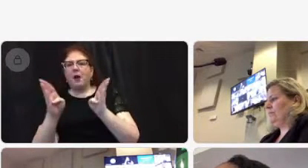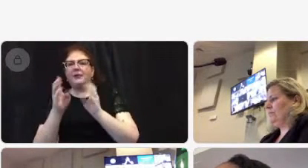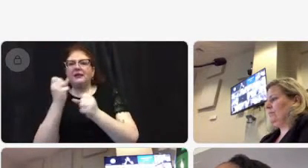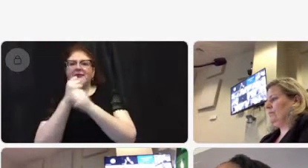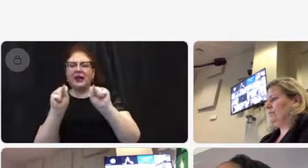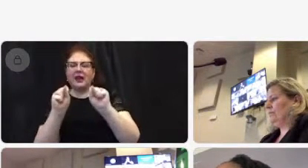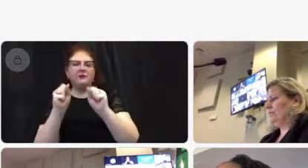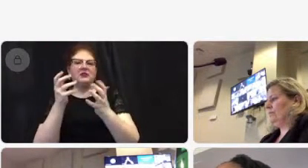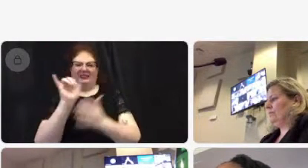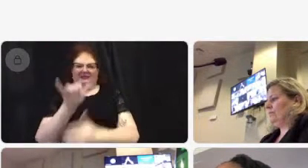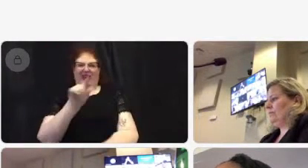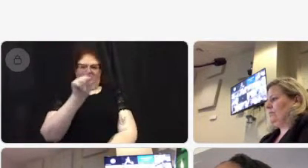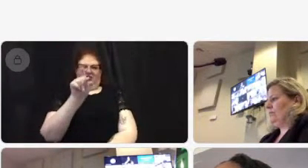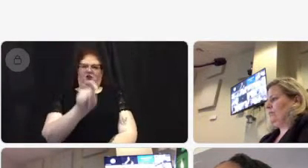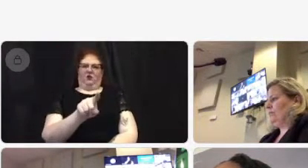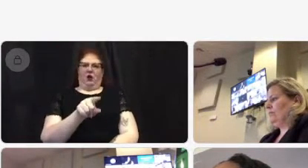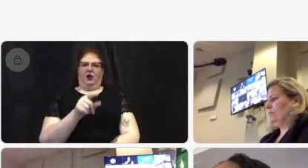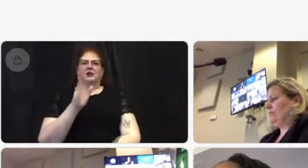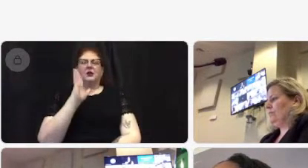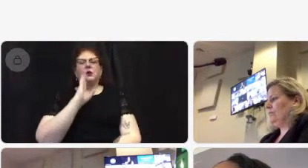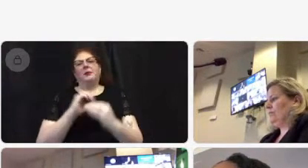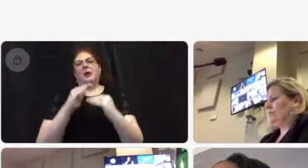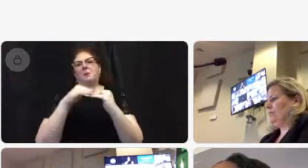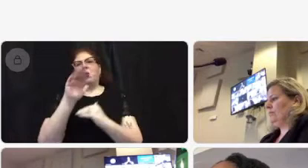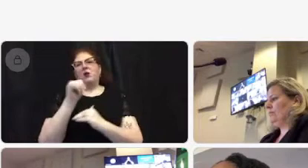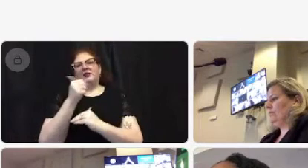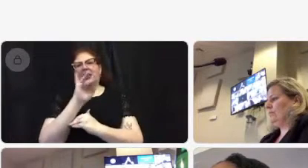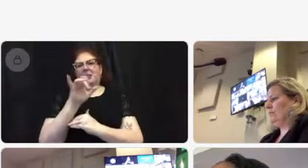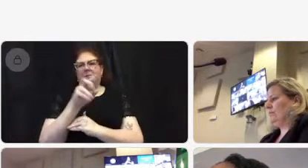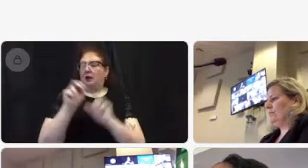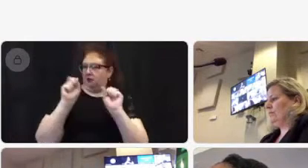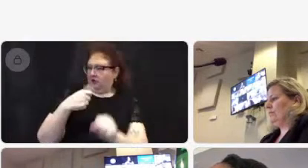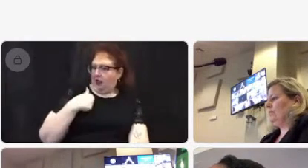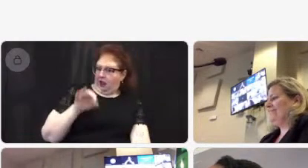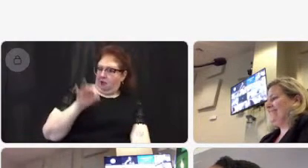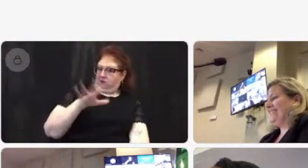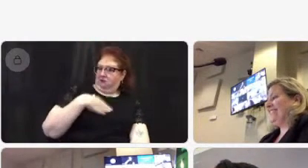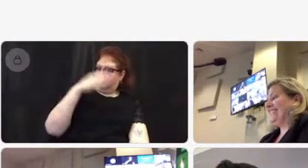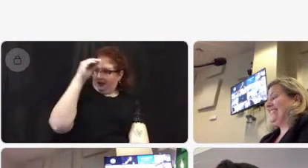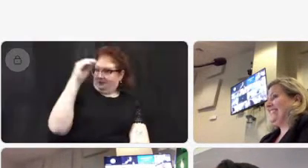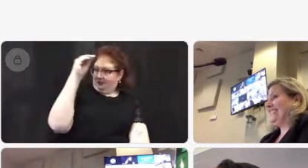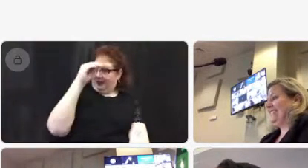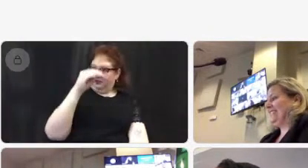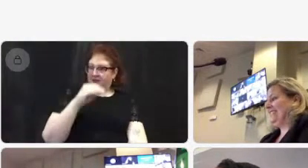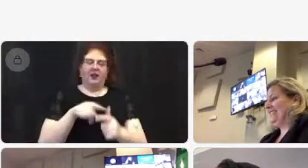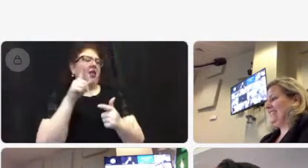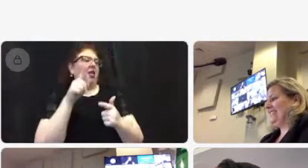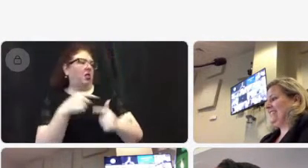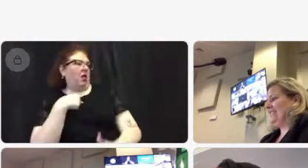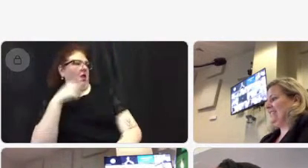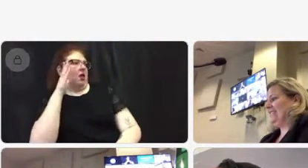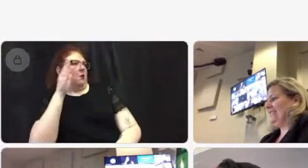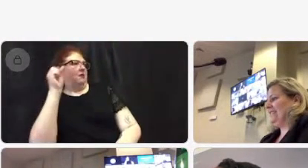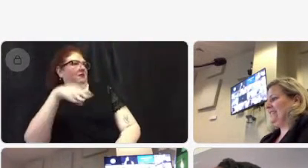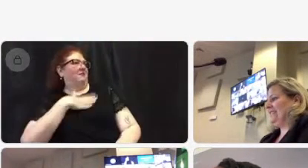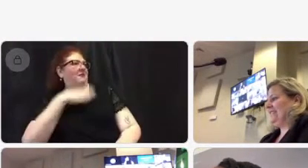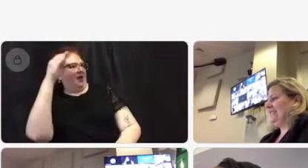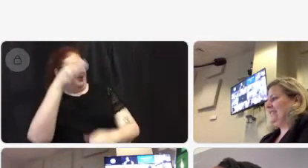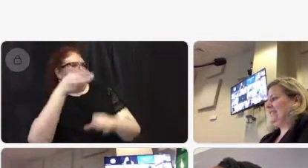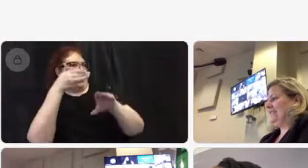And it's going to be more than 10 million. I'll give you my opinion. Yes, that's what I would like. And I'll give my opinion after Director